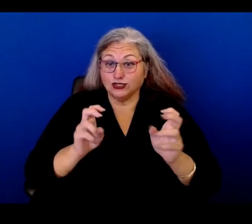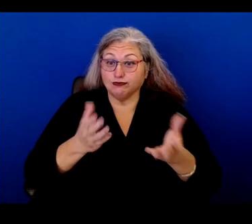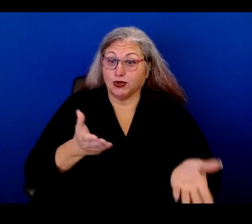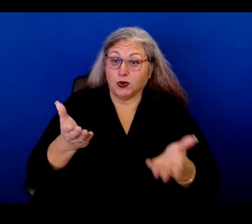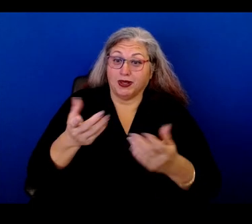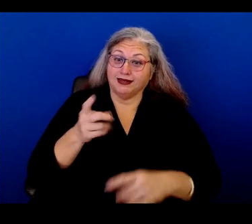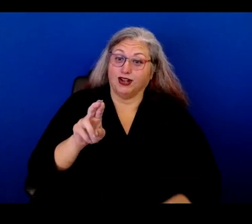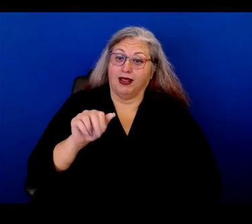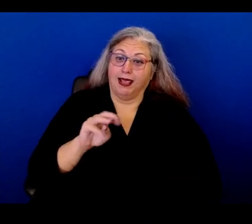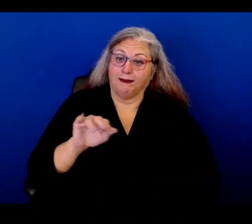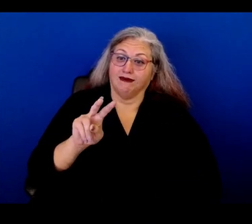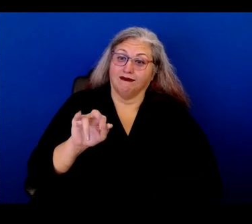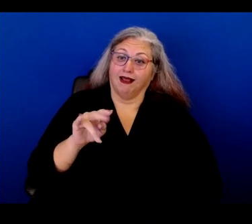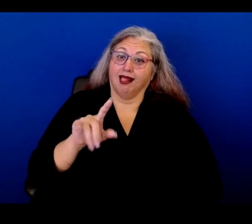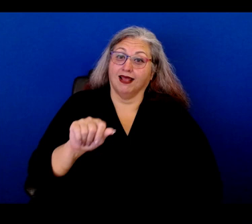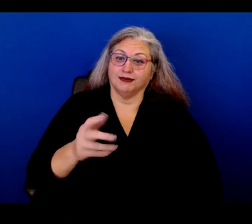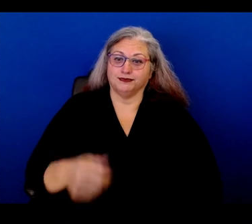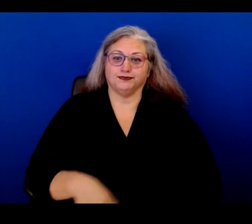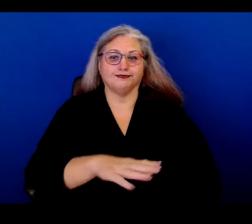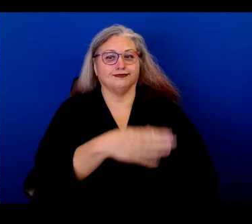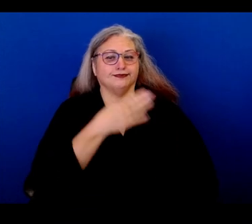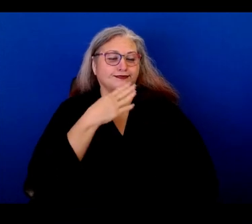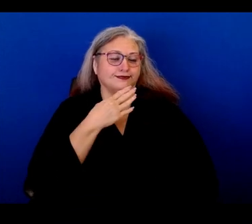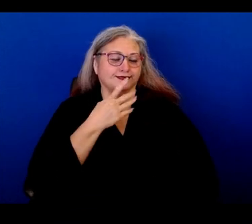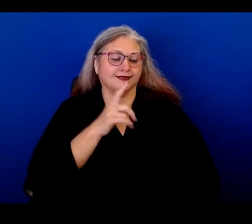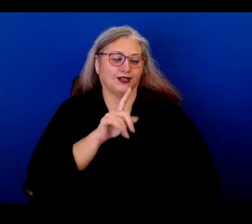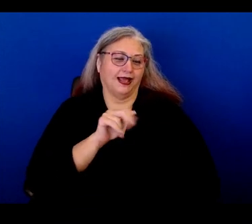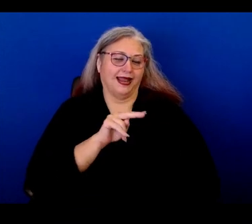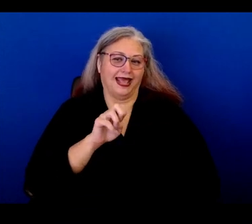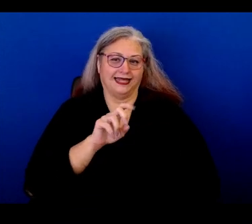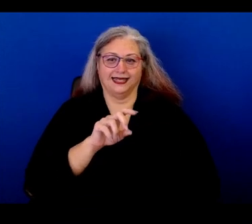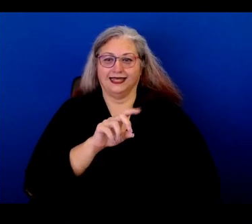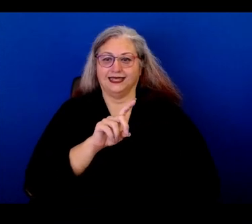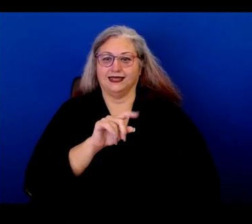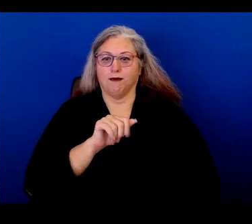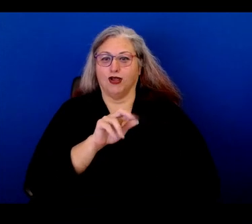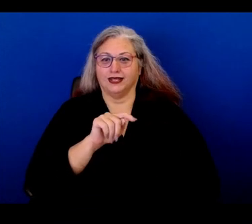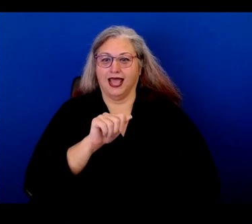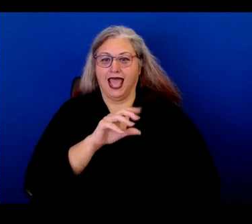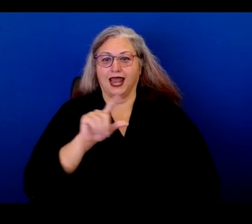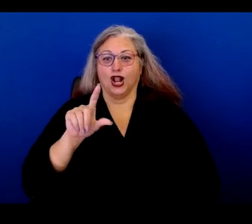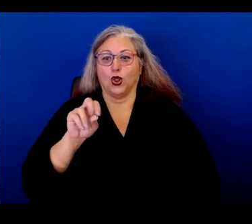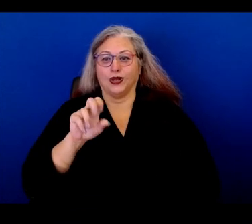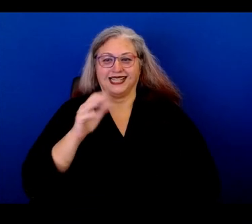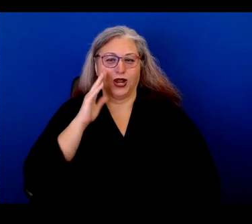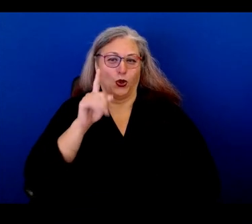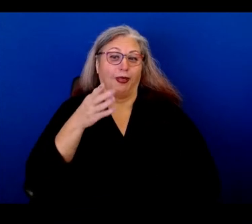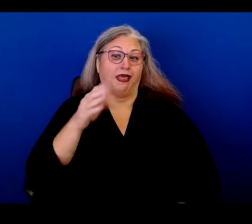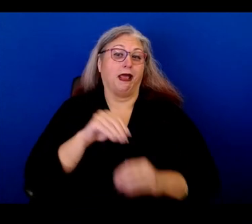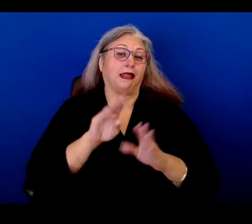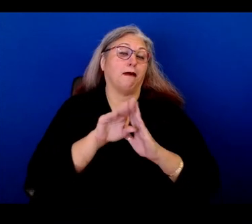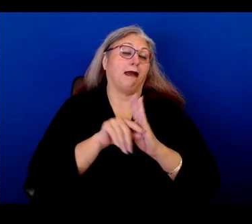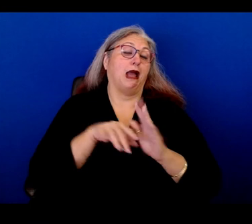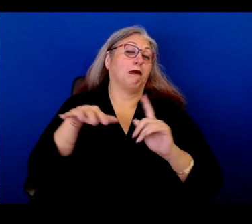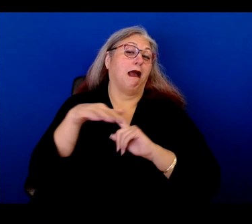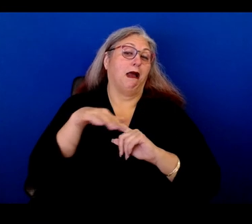it away, Dr. Aimee Vaniglia. Thank you. Thank you, Dr. Annette Lourdes. And Lourdes, I know you're in the background there